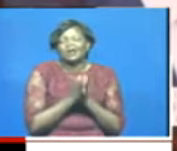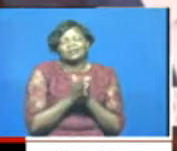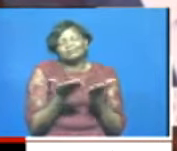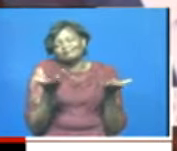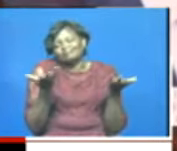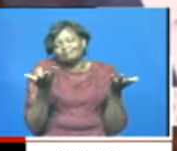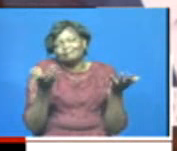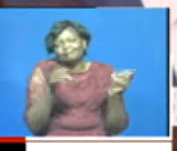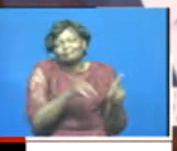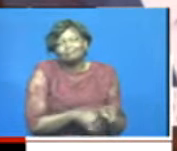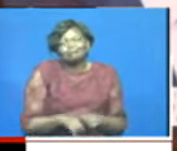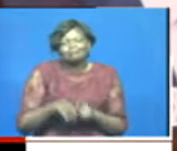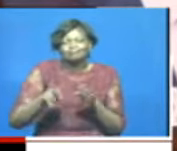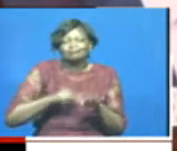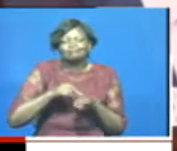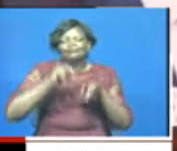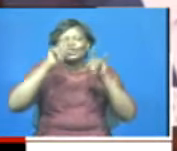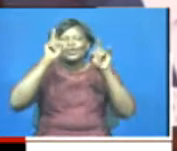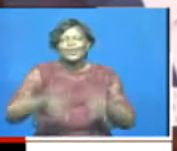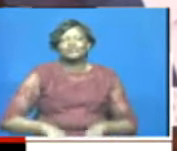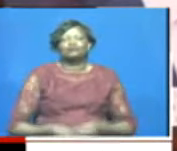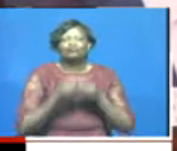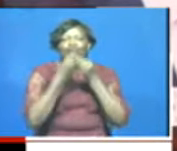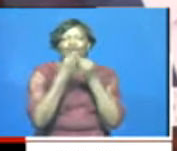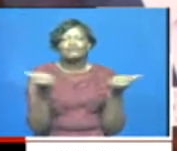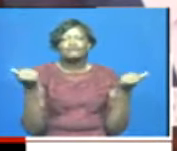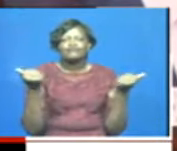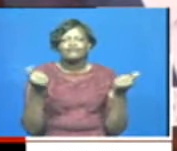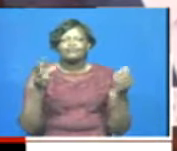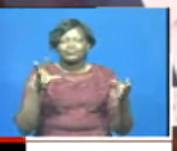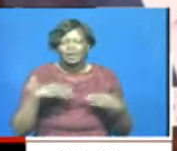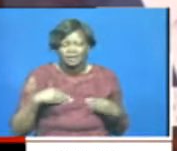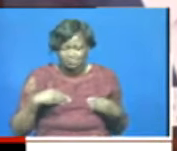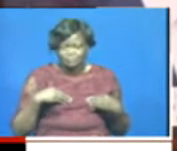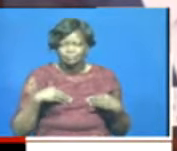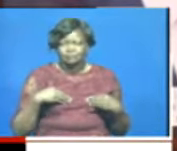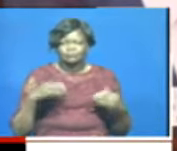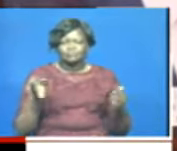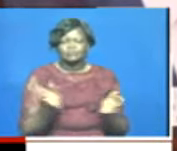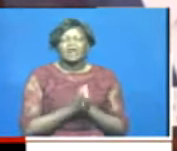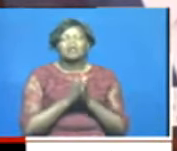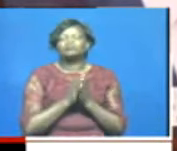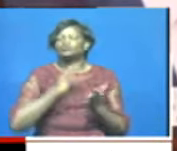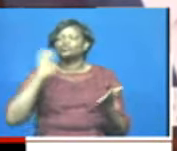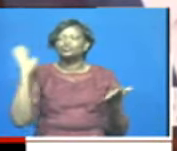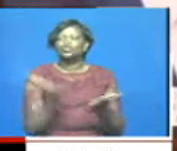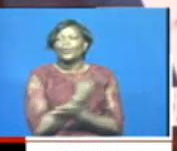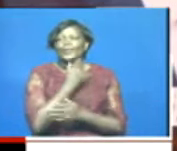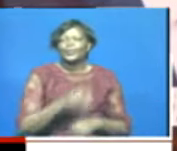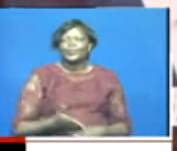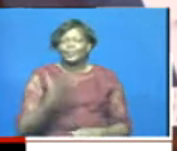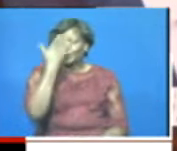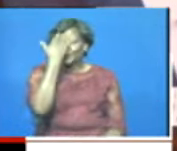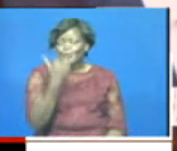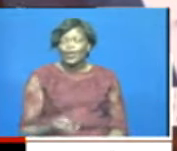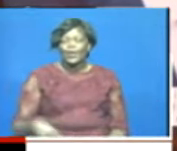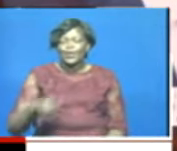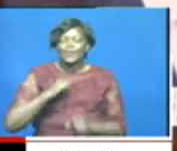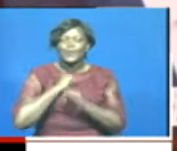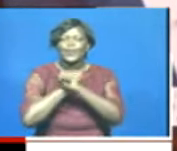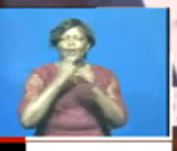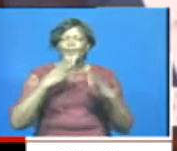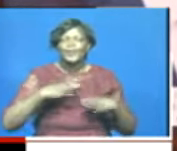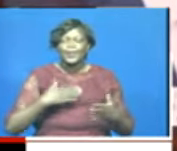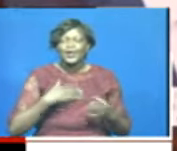as a nation, we must confront it, accept it, and fight it so that we protect our people and make